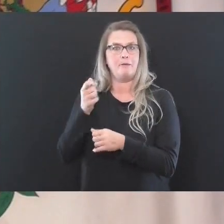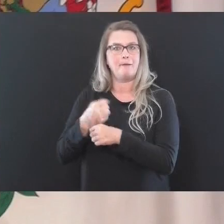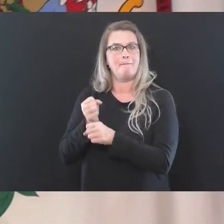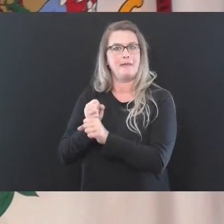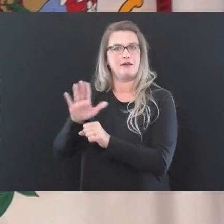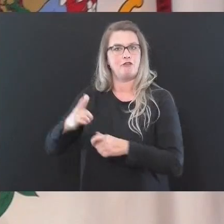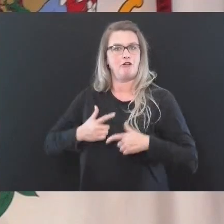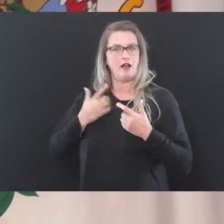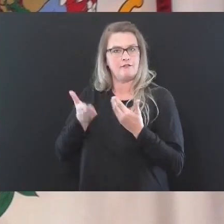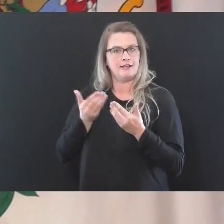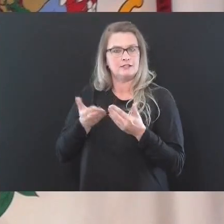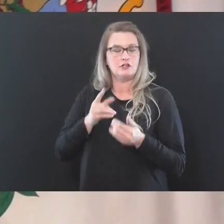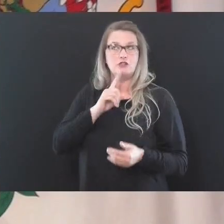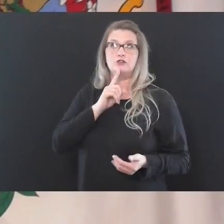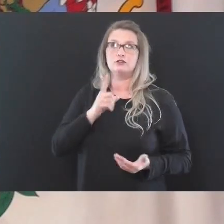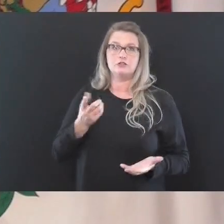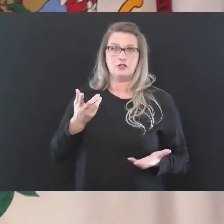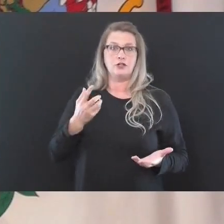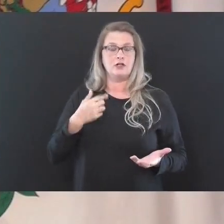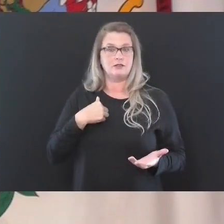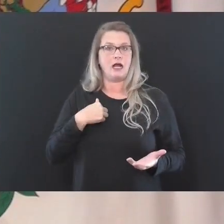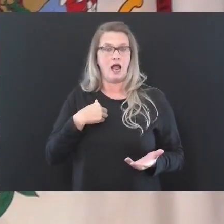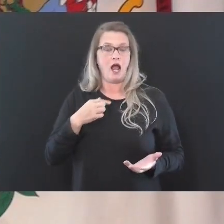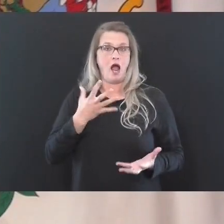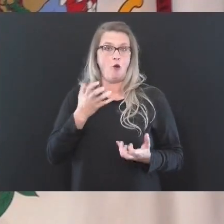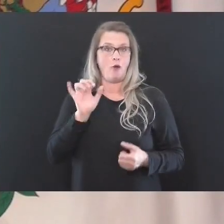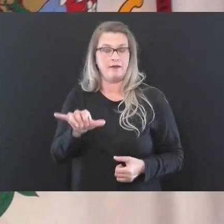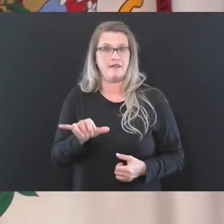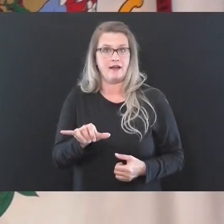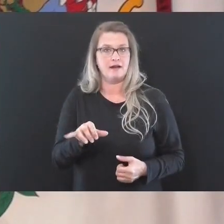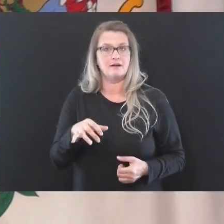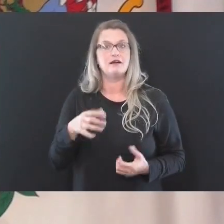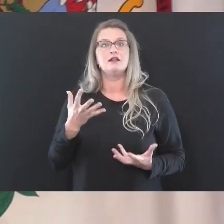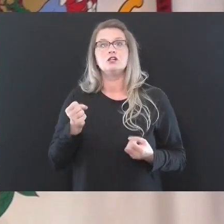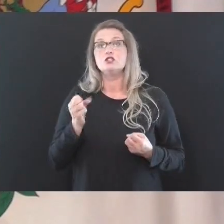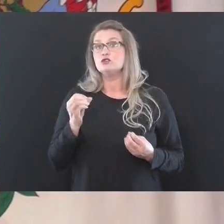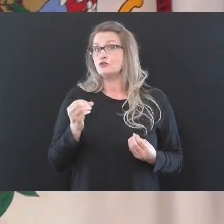help them, I'm in. I'm all in. And we're working it. And